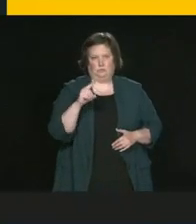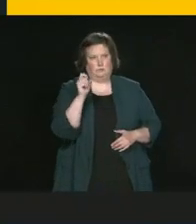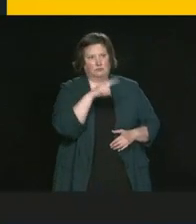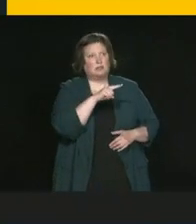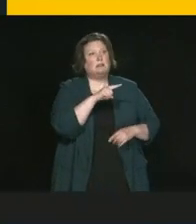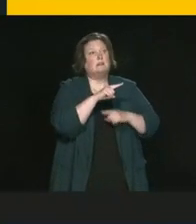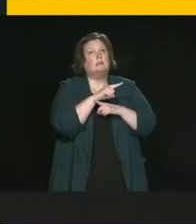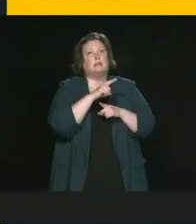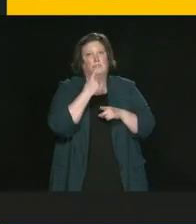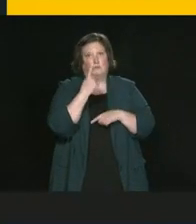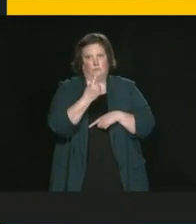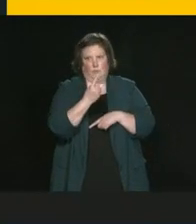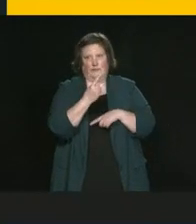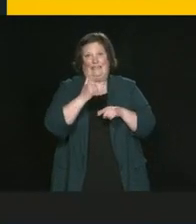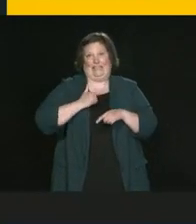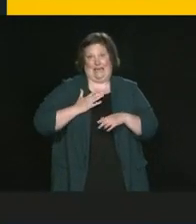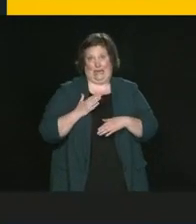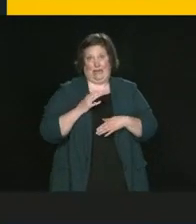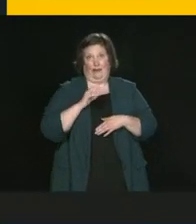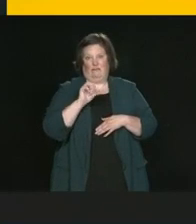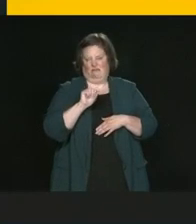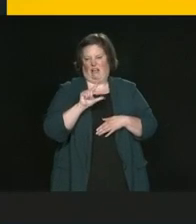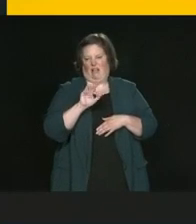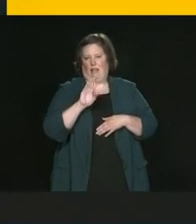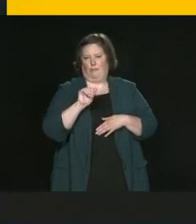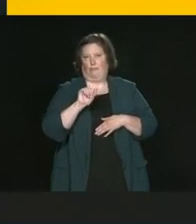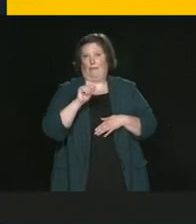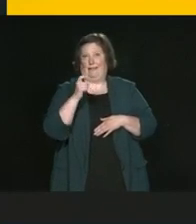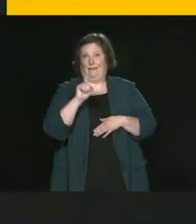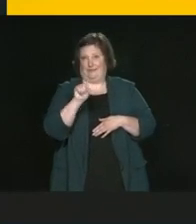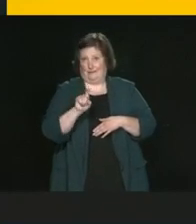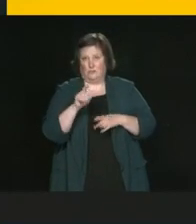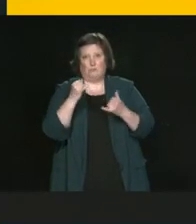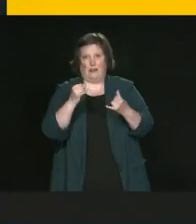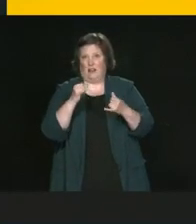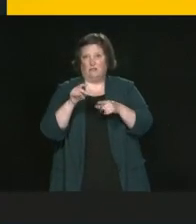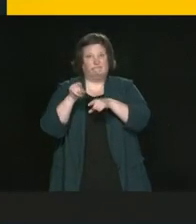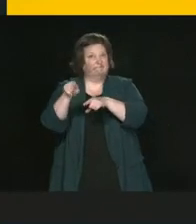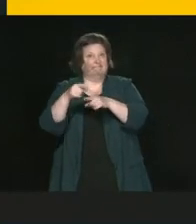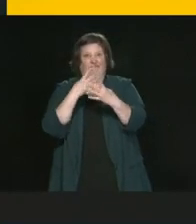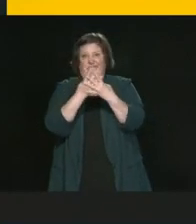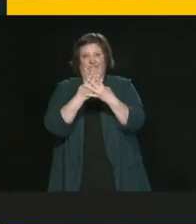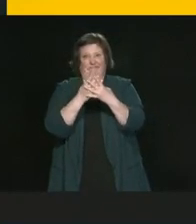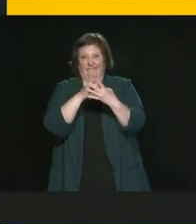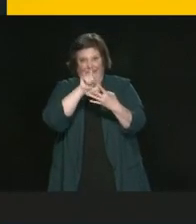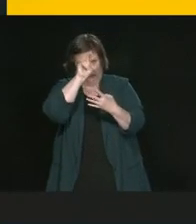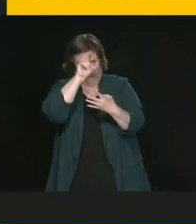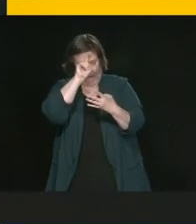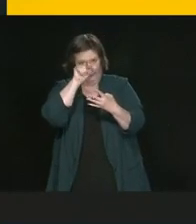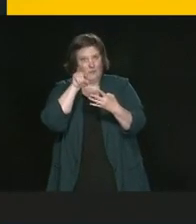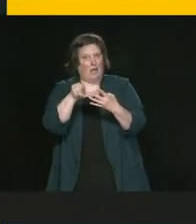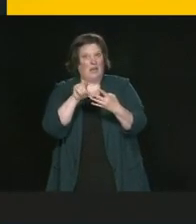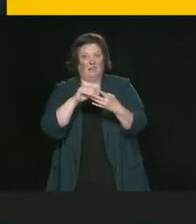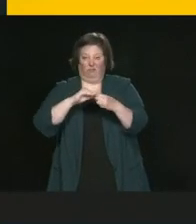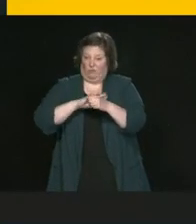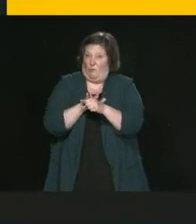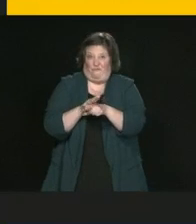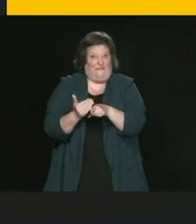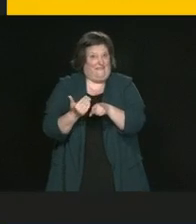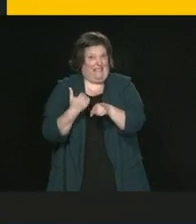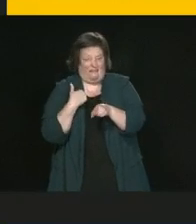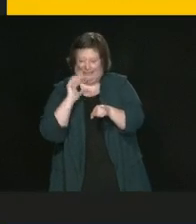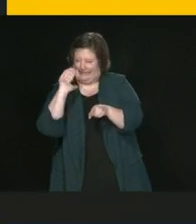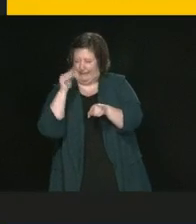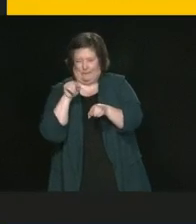Albaz has been arbitrarily detained in a crowded Egyptian prison, and recently he has developed severe COVID-like symptoms. Will you make a personal appeal to